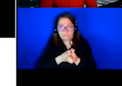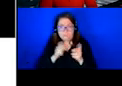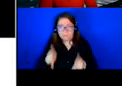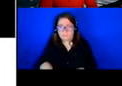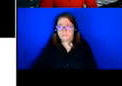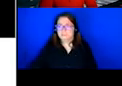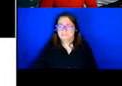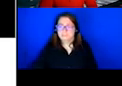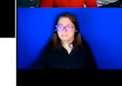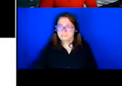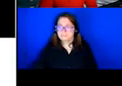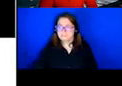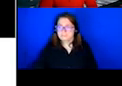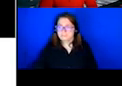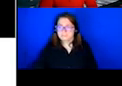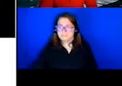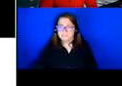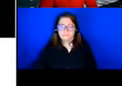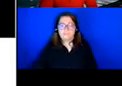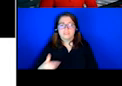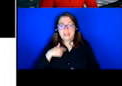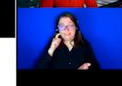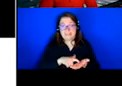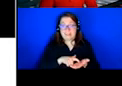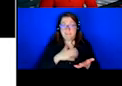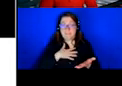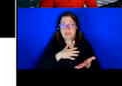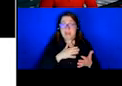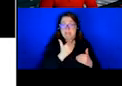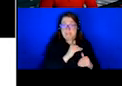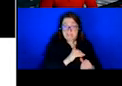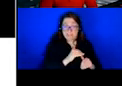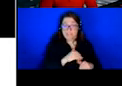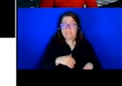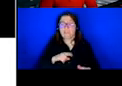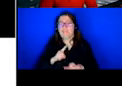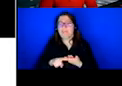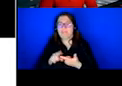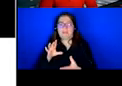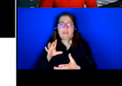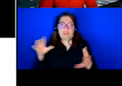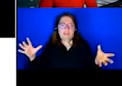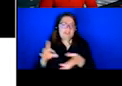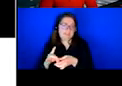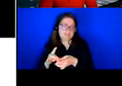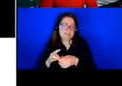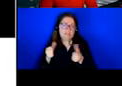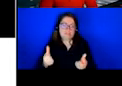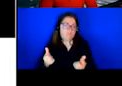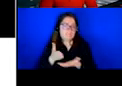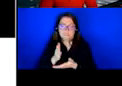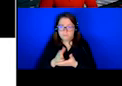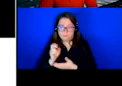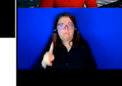I acknowledged my limitations and where I could do as well, and then connected them to that person too. So it's okay,